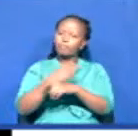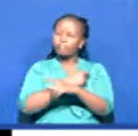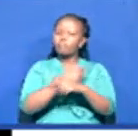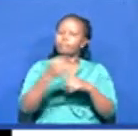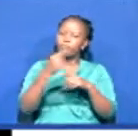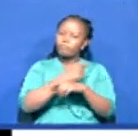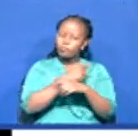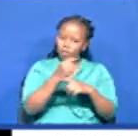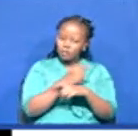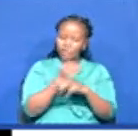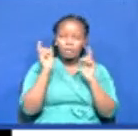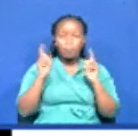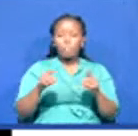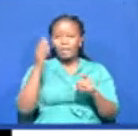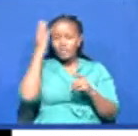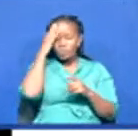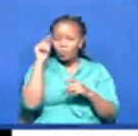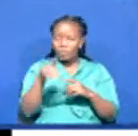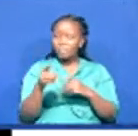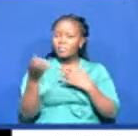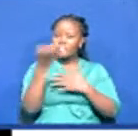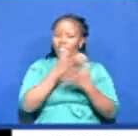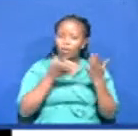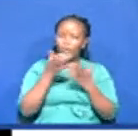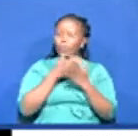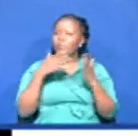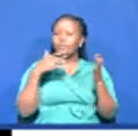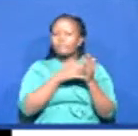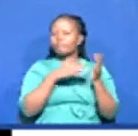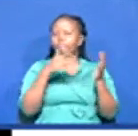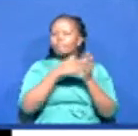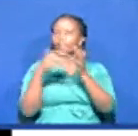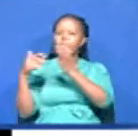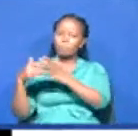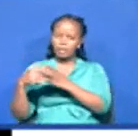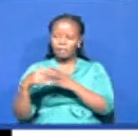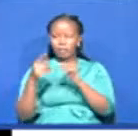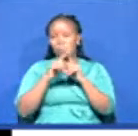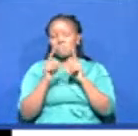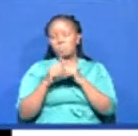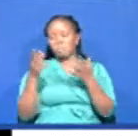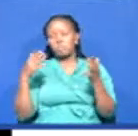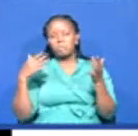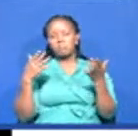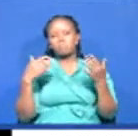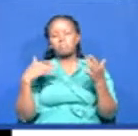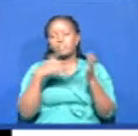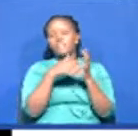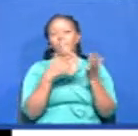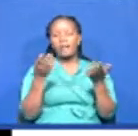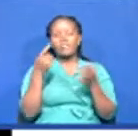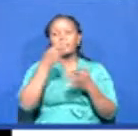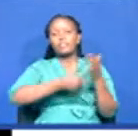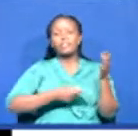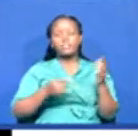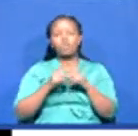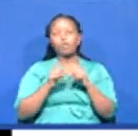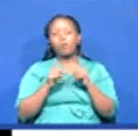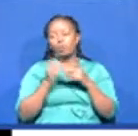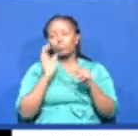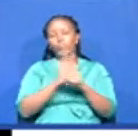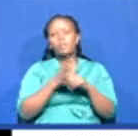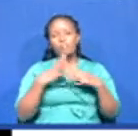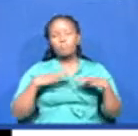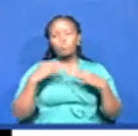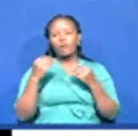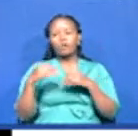economic sabotage, because that's exactly what it is. It is robbing us of our own revenues, and it is taking the lives of our own citizens.